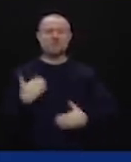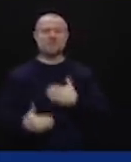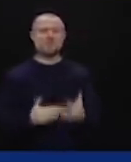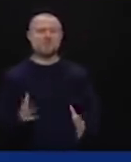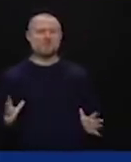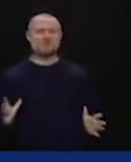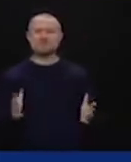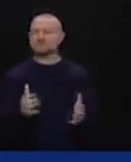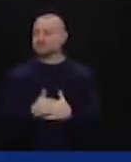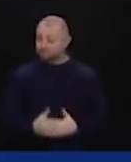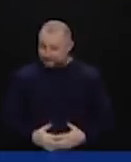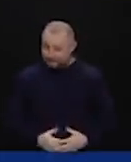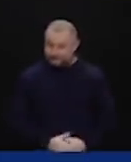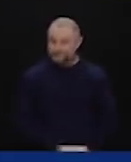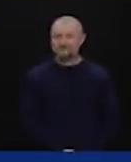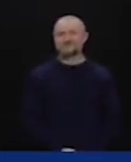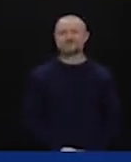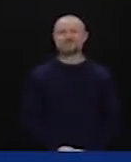immediately.